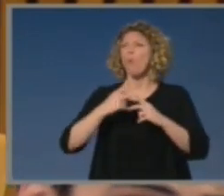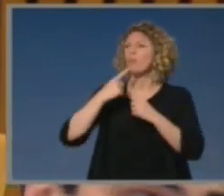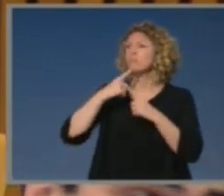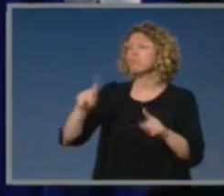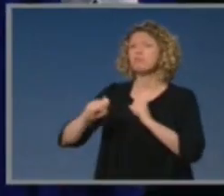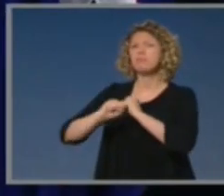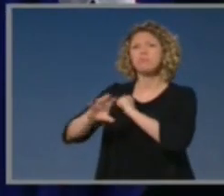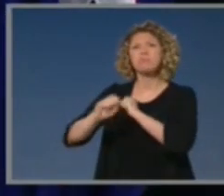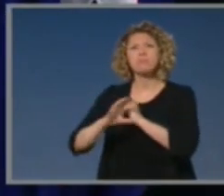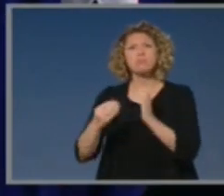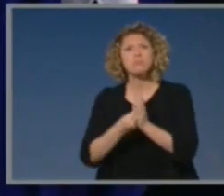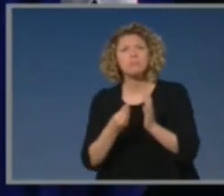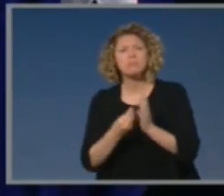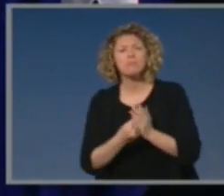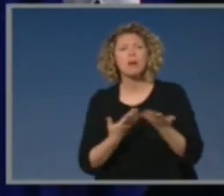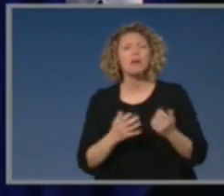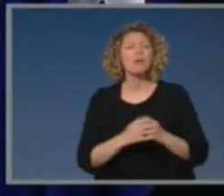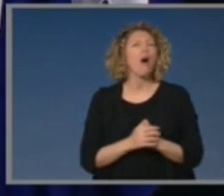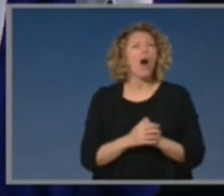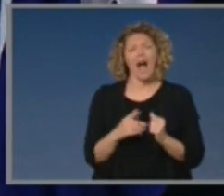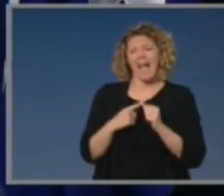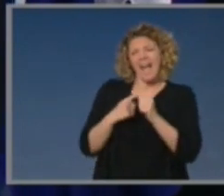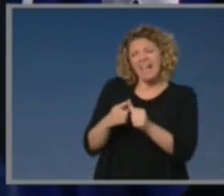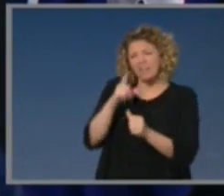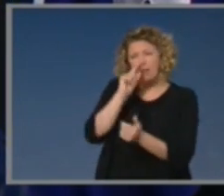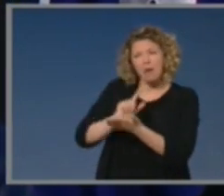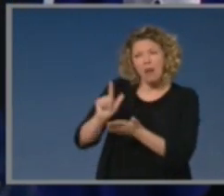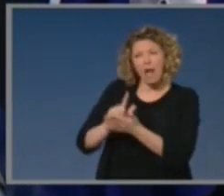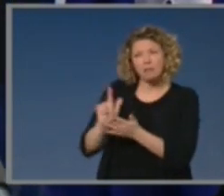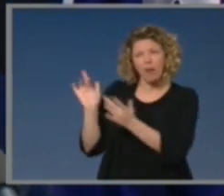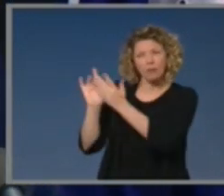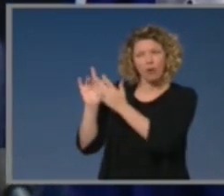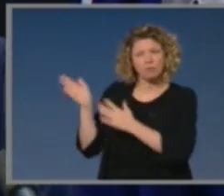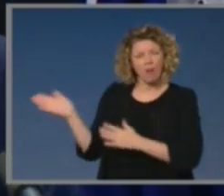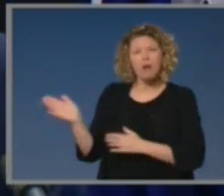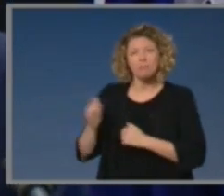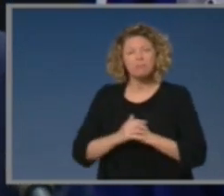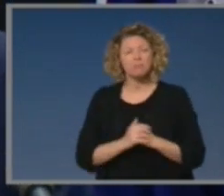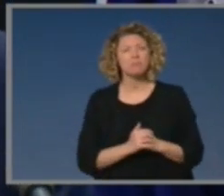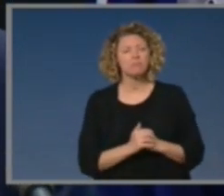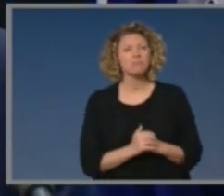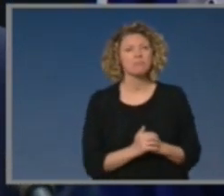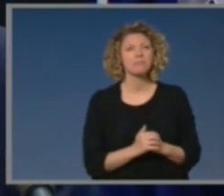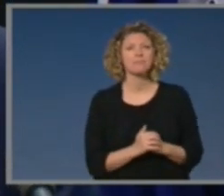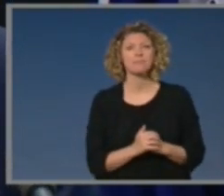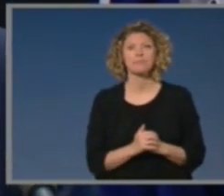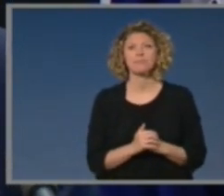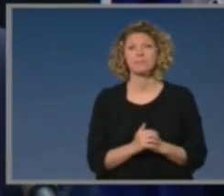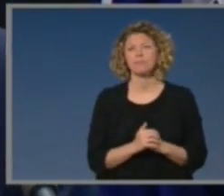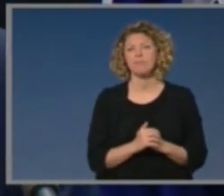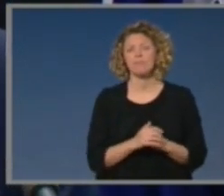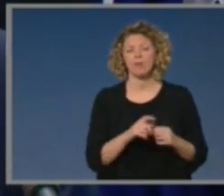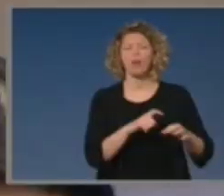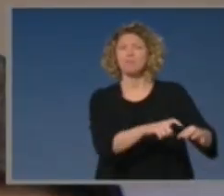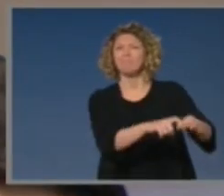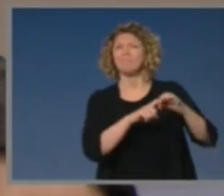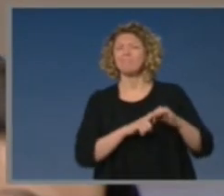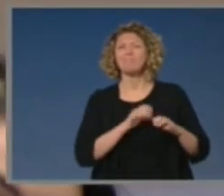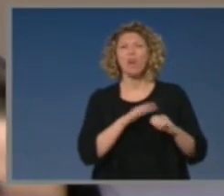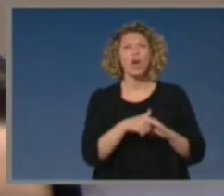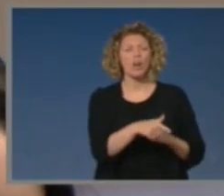refer you to the Comms Minister, but we're happy to come back to you on that. You talked about the agriculture producers who don't have a market